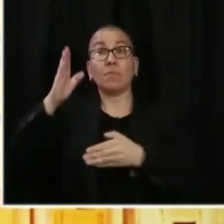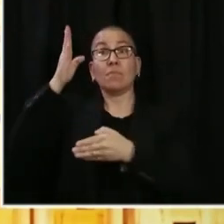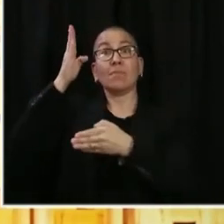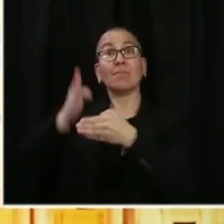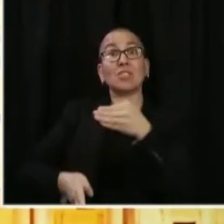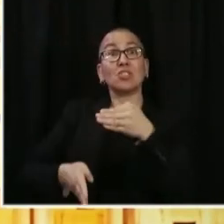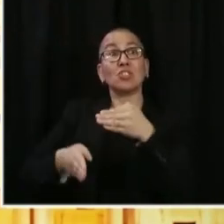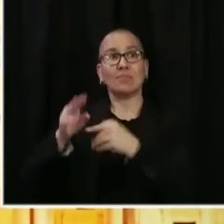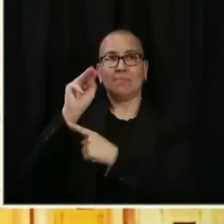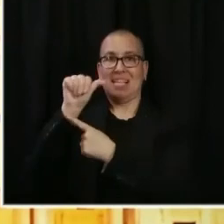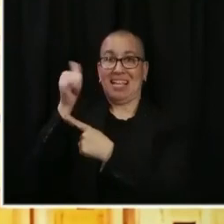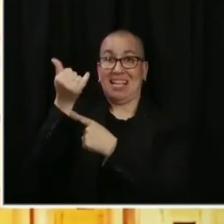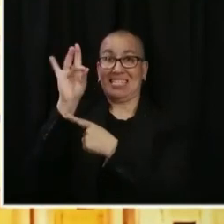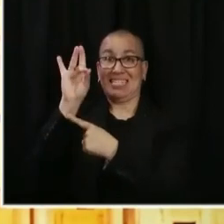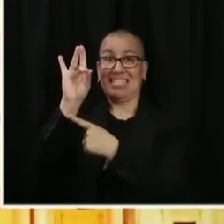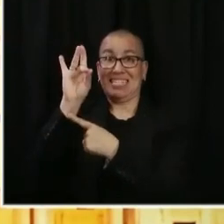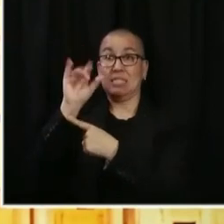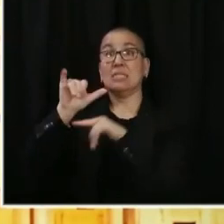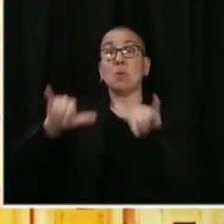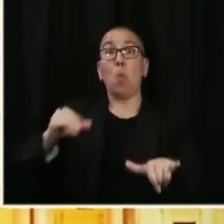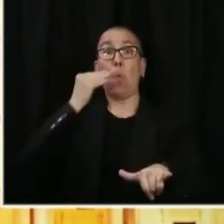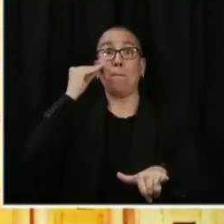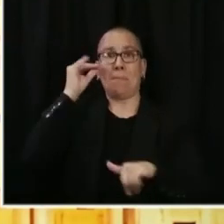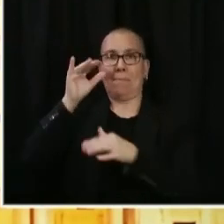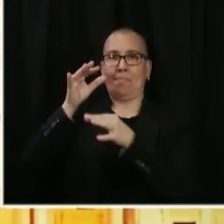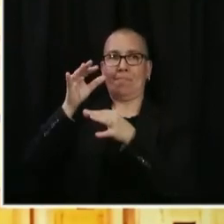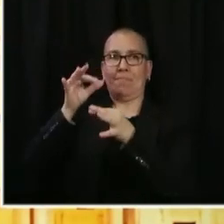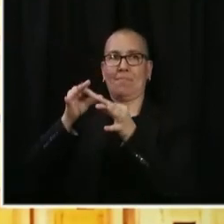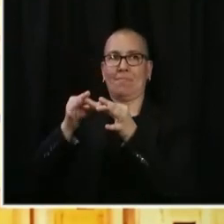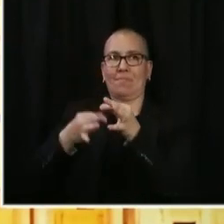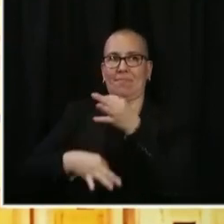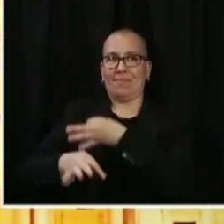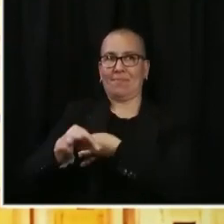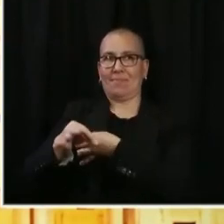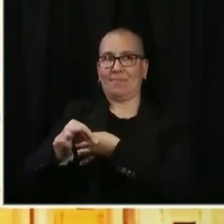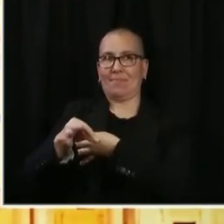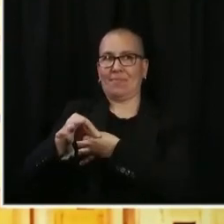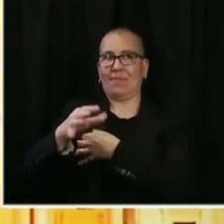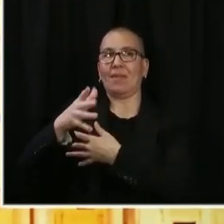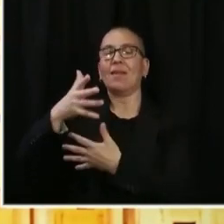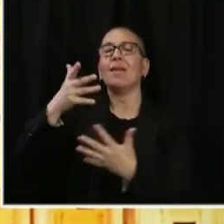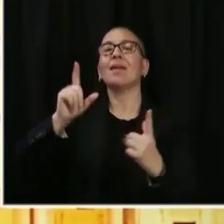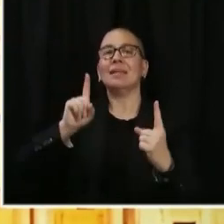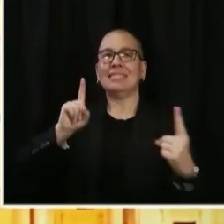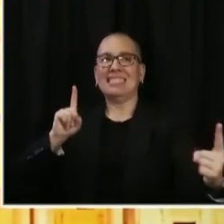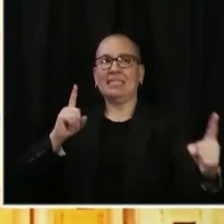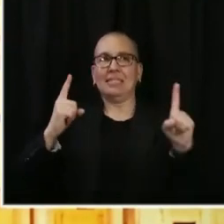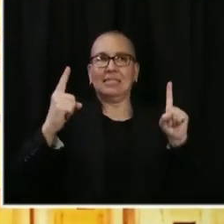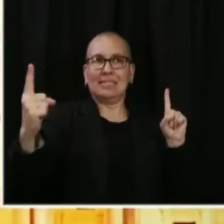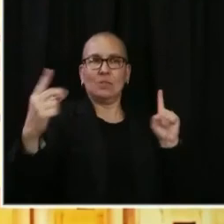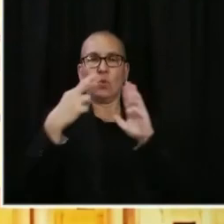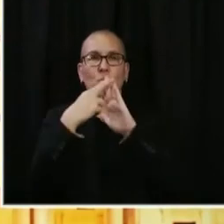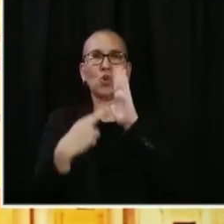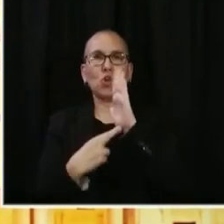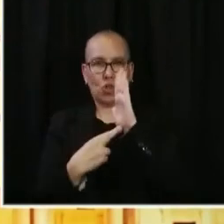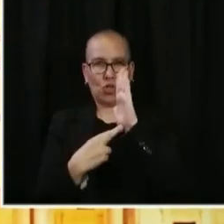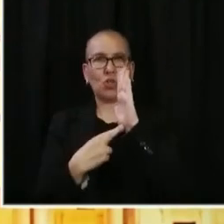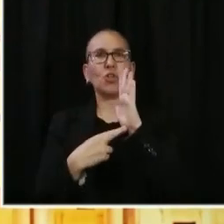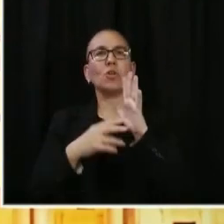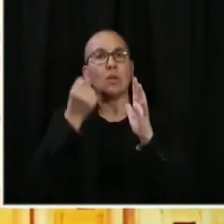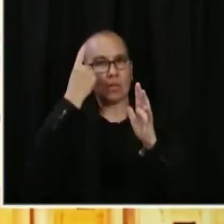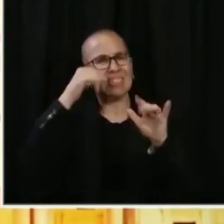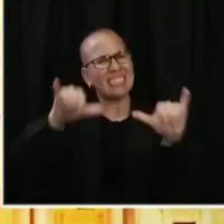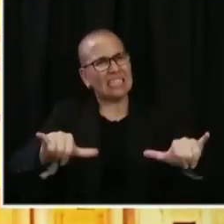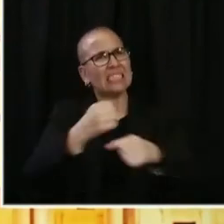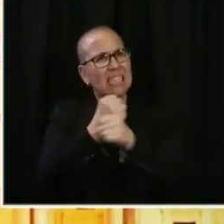new order that brings back more of the social interactions that are so important in life, but still ask Minnesotans to stay safe. Stay Safe